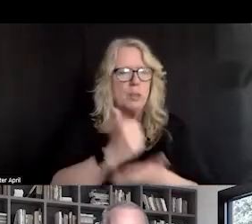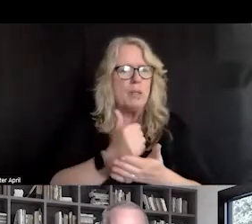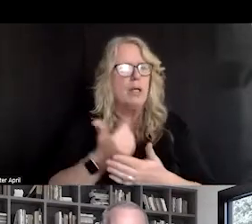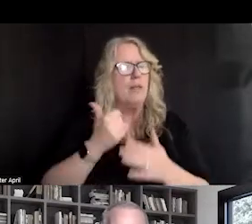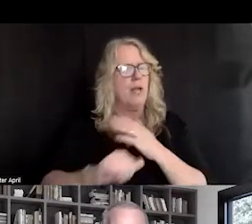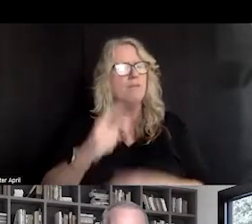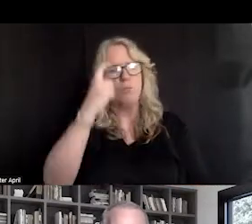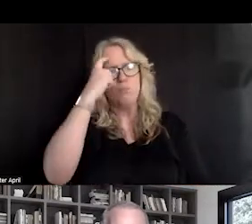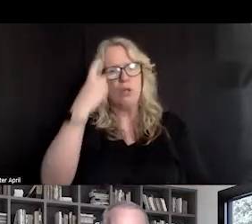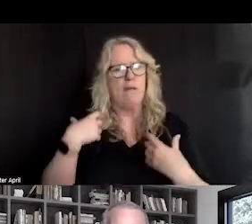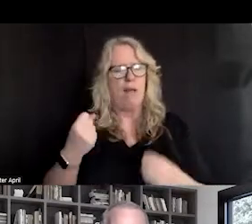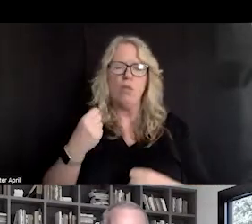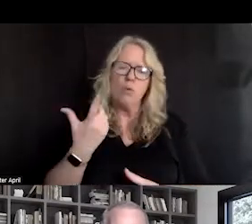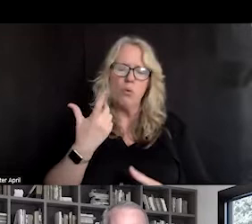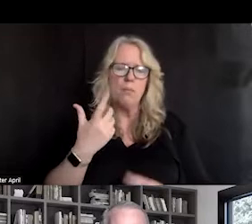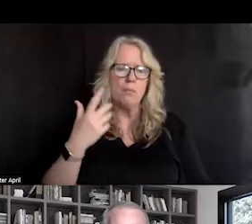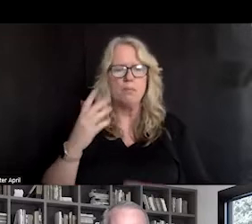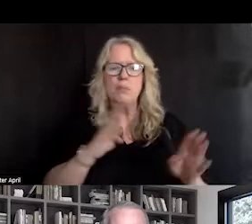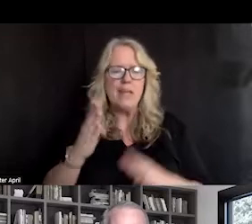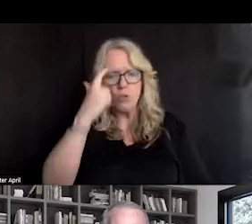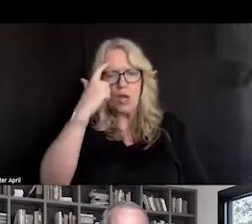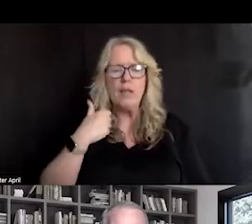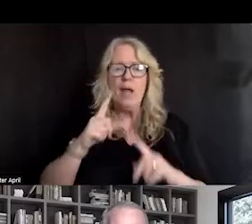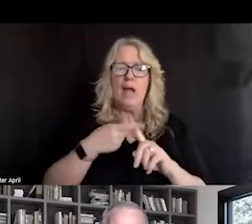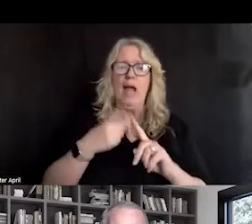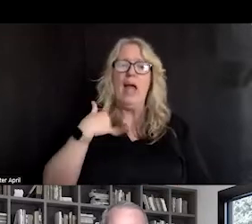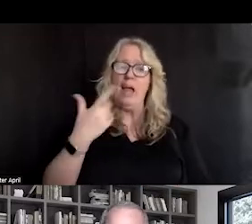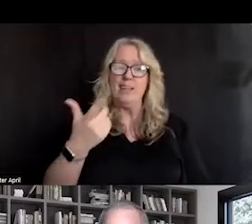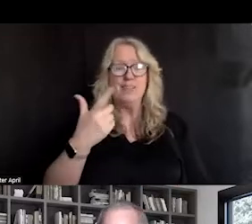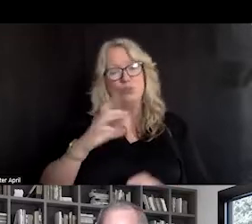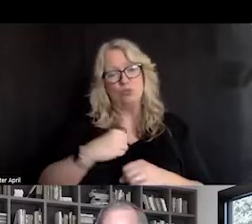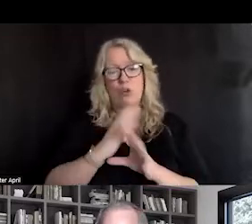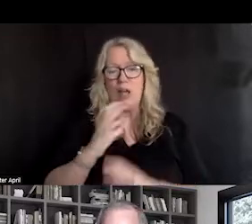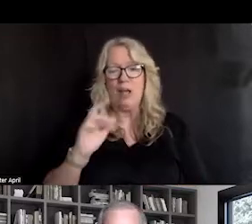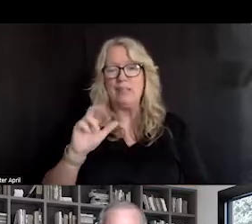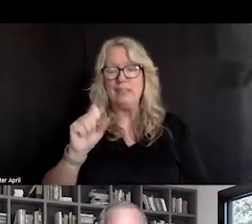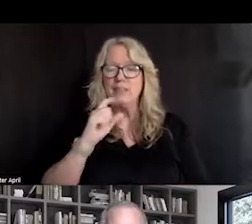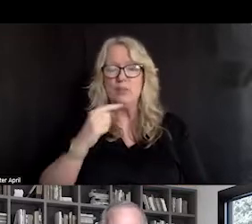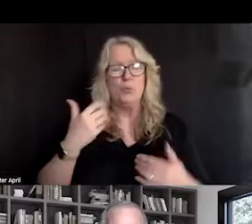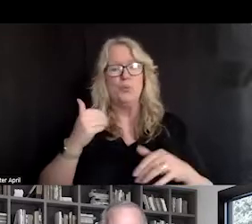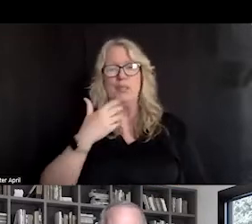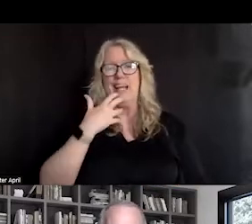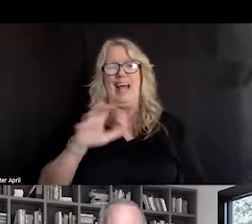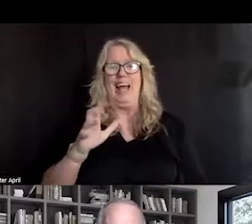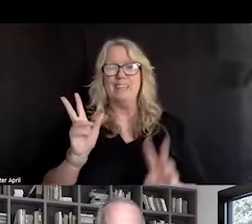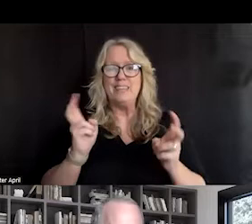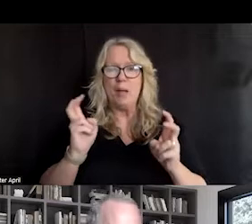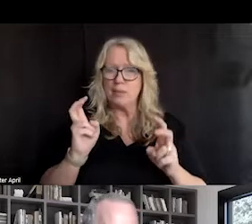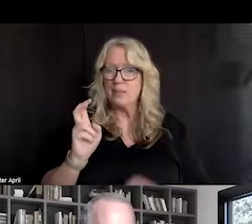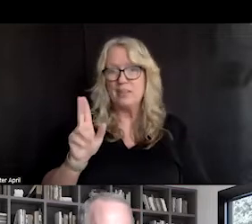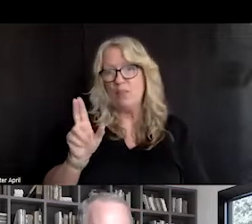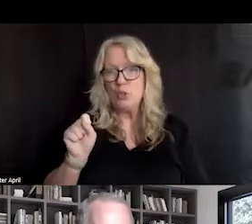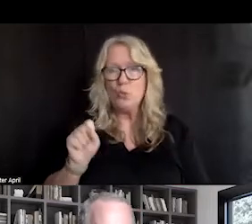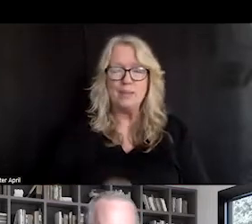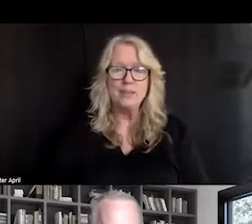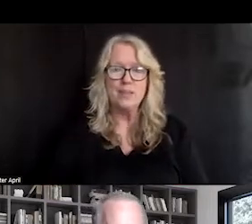or behavioral health. And crisis is obviously a hot topic in the U.S. It